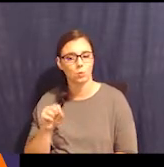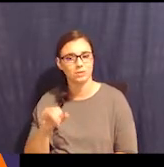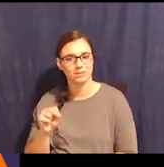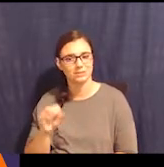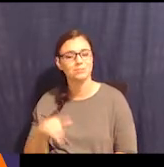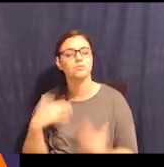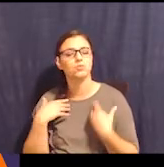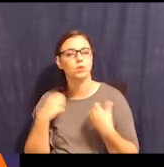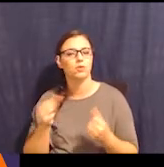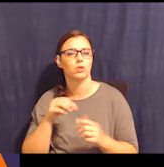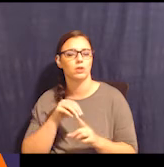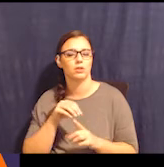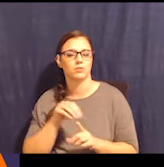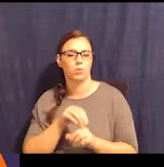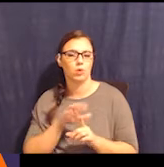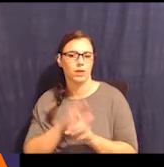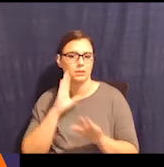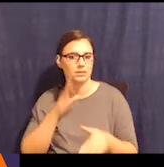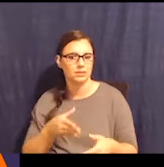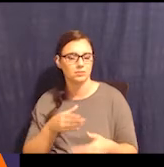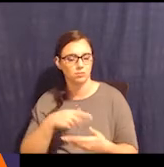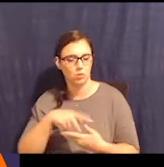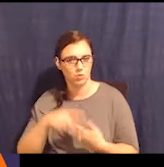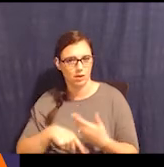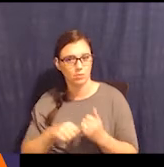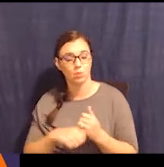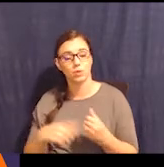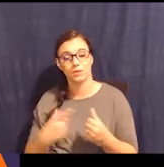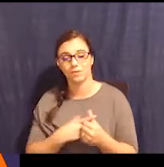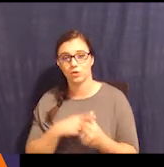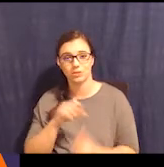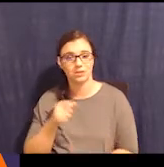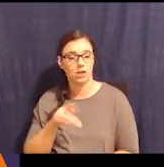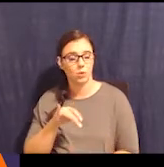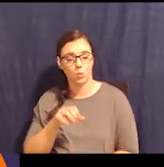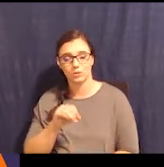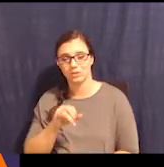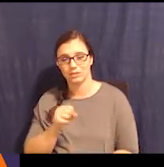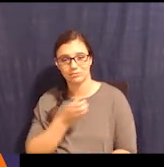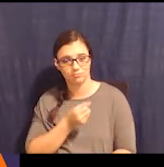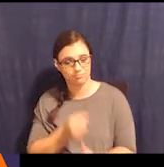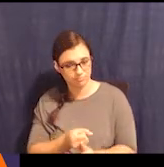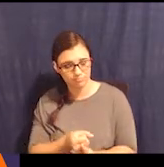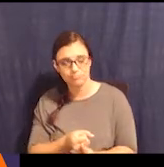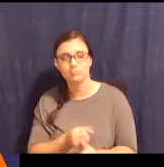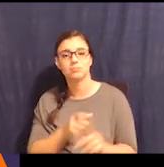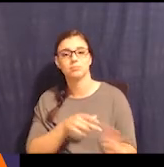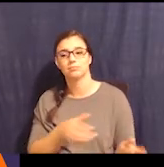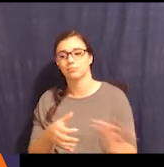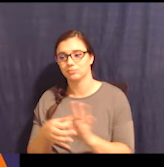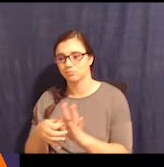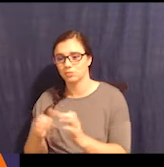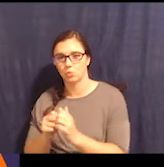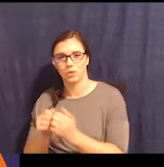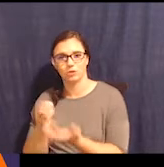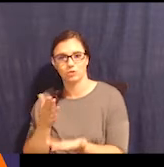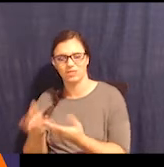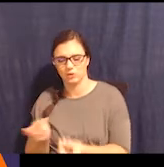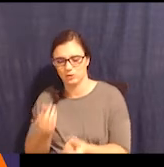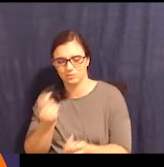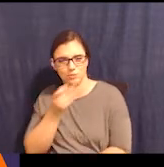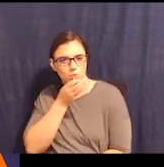episode psychosis that connects individuals with services as soon as possible following the start of psychiatric